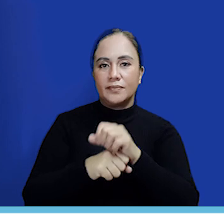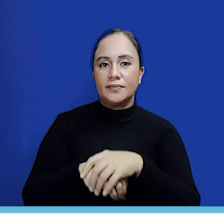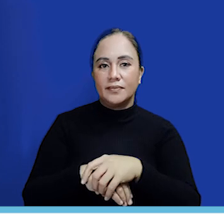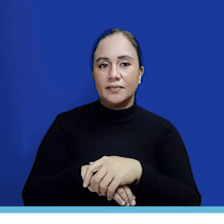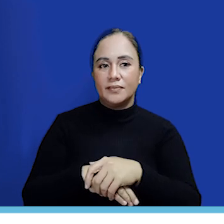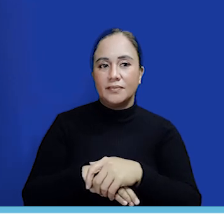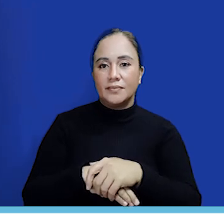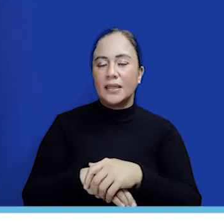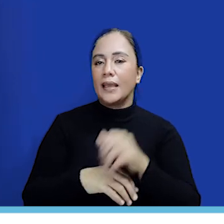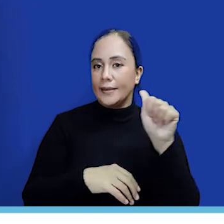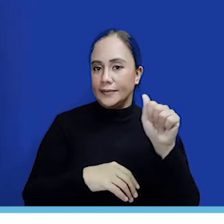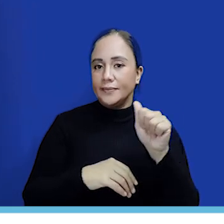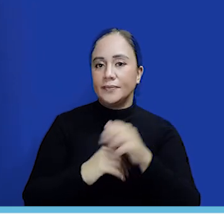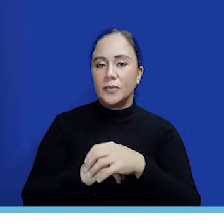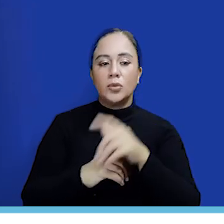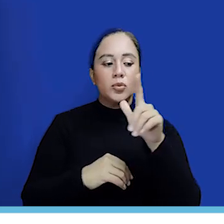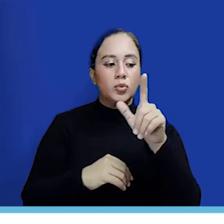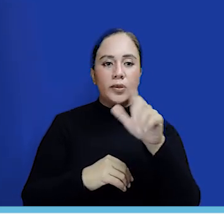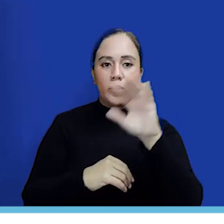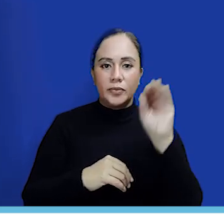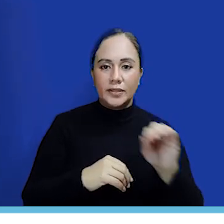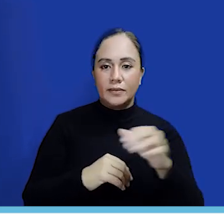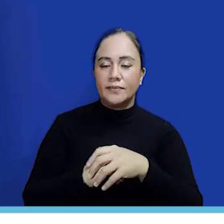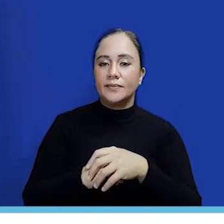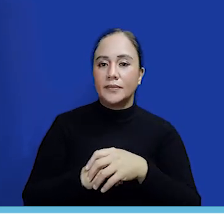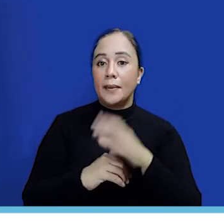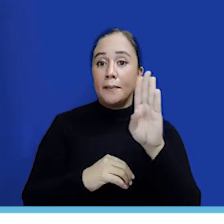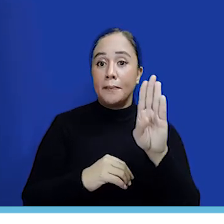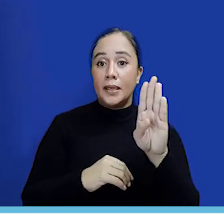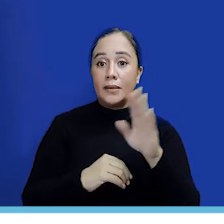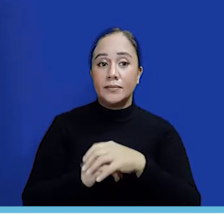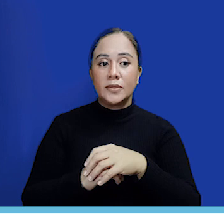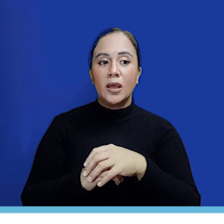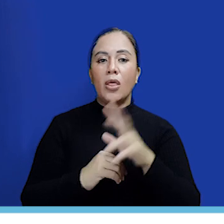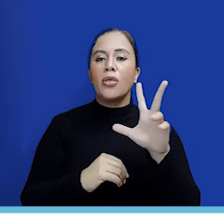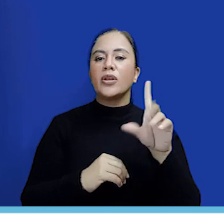working? A. 21%, B.